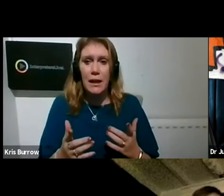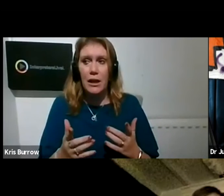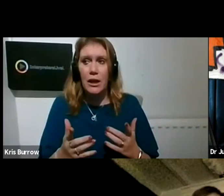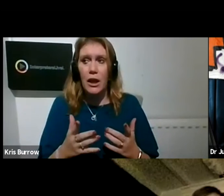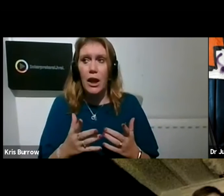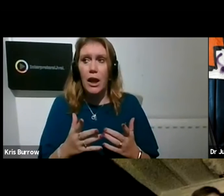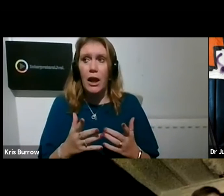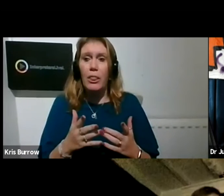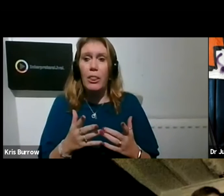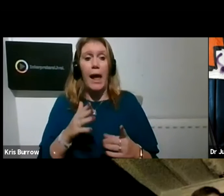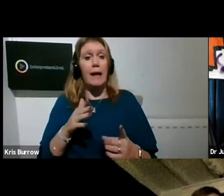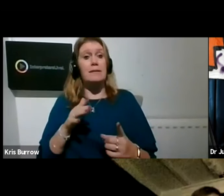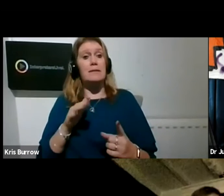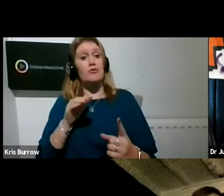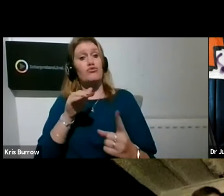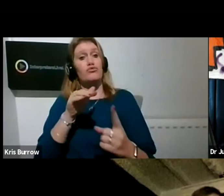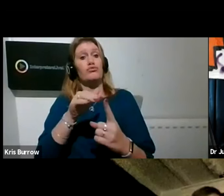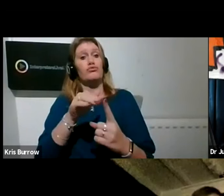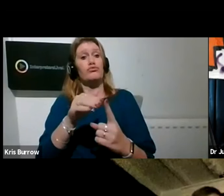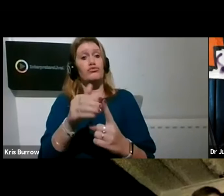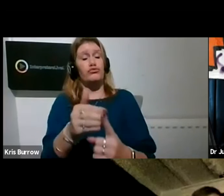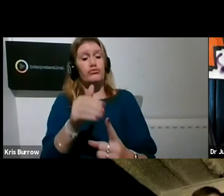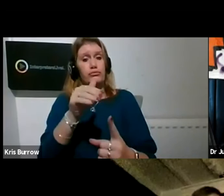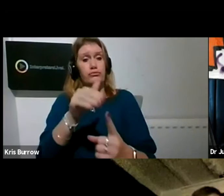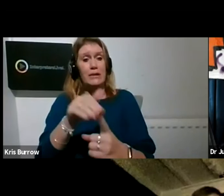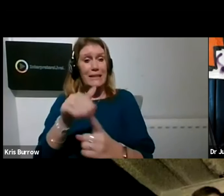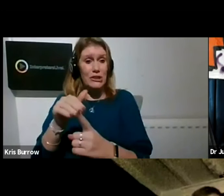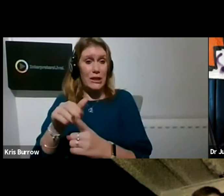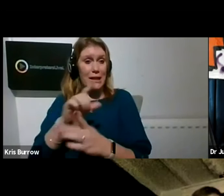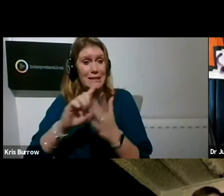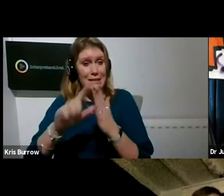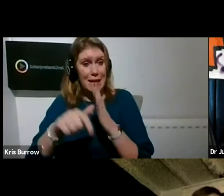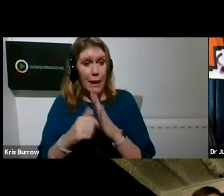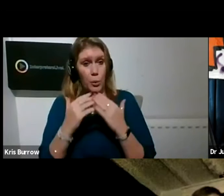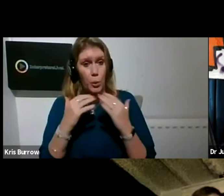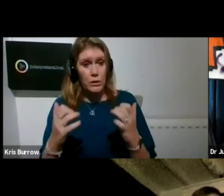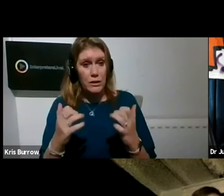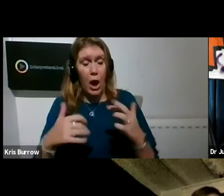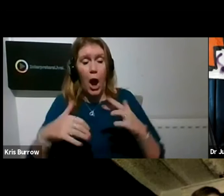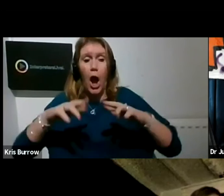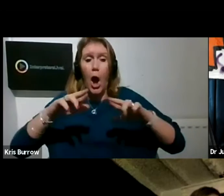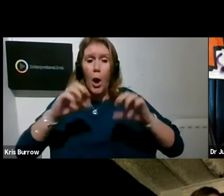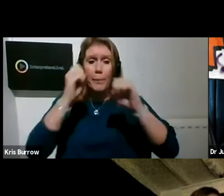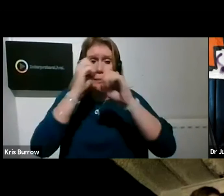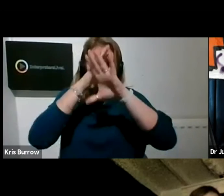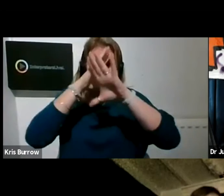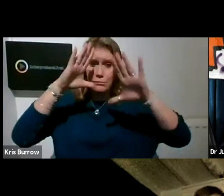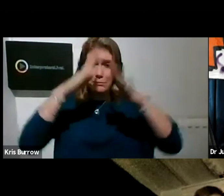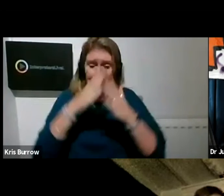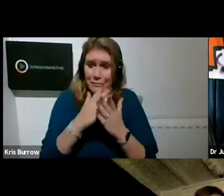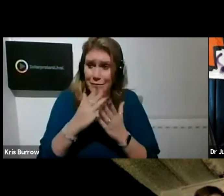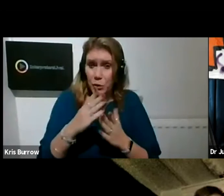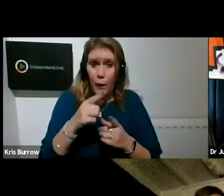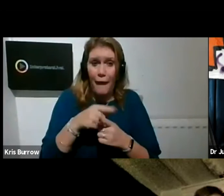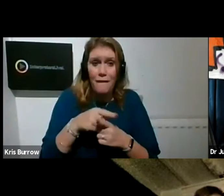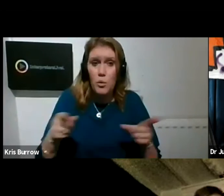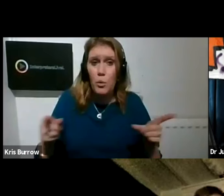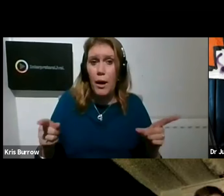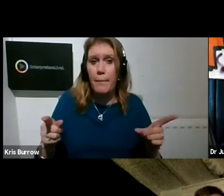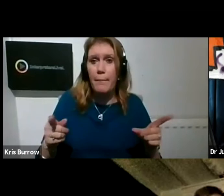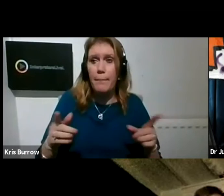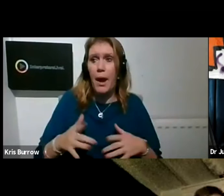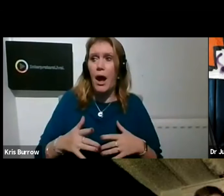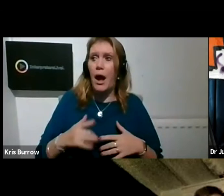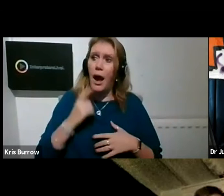reaching a disabled audience, because I really hope it makes sense to everybody, but I think for